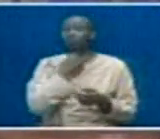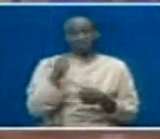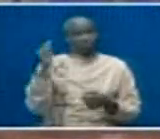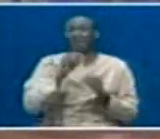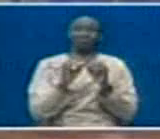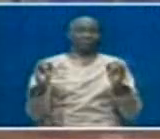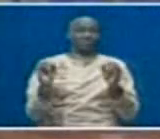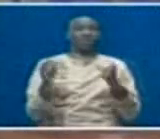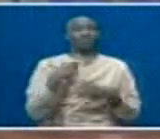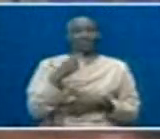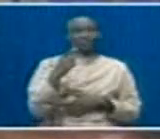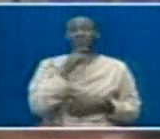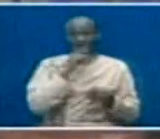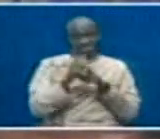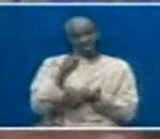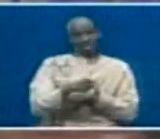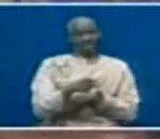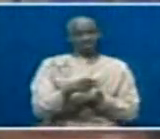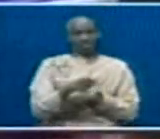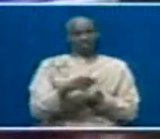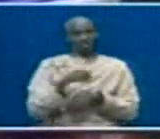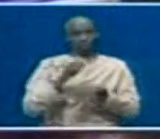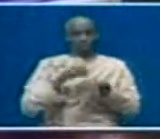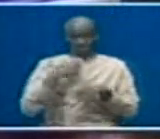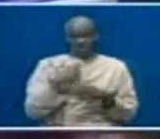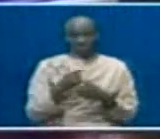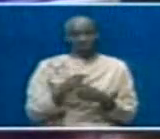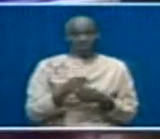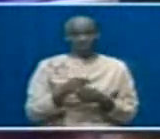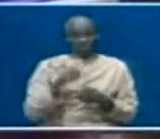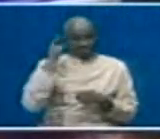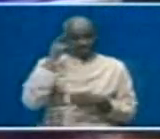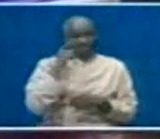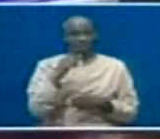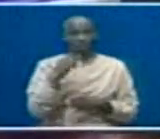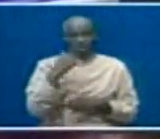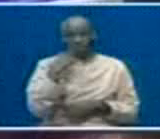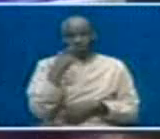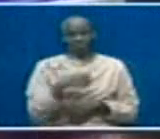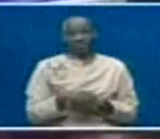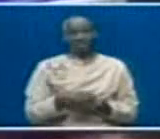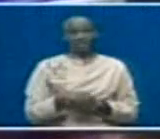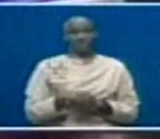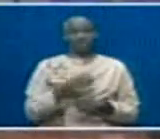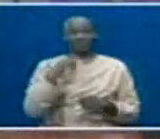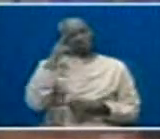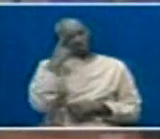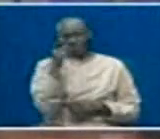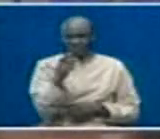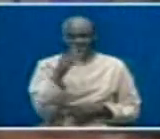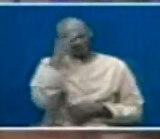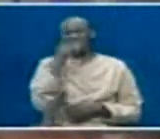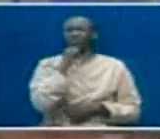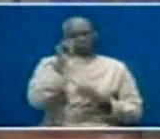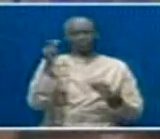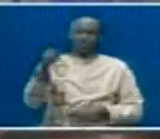thing, but my brother here. I called you that day? Yeah, I know. I called you that day because. Then I thought about it and I said, why not?